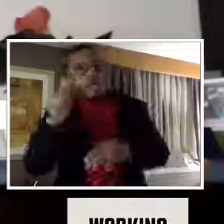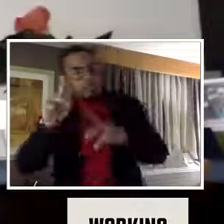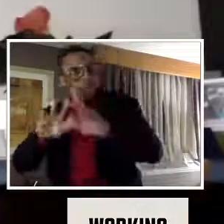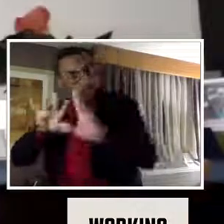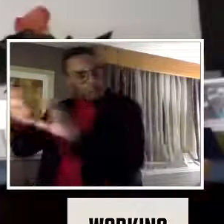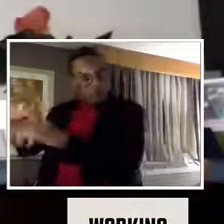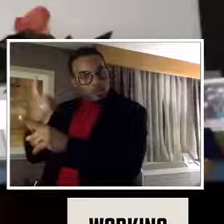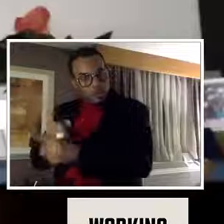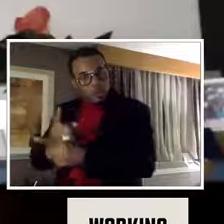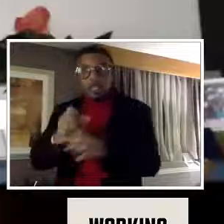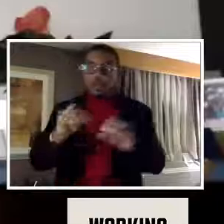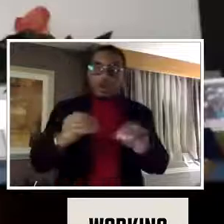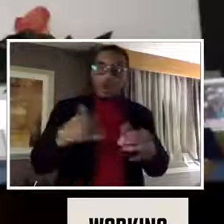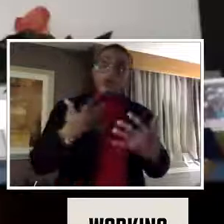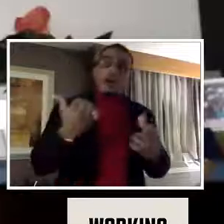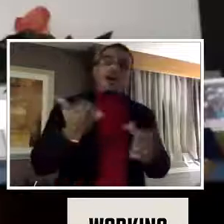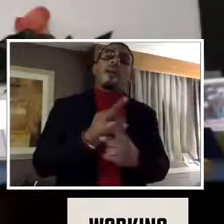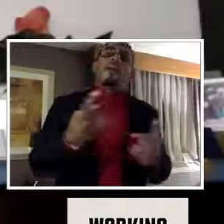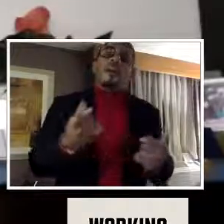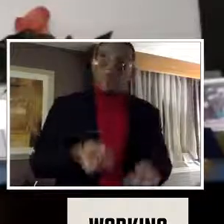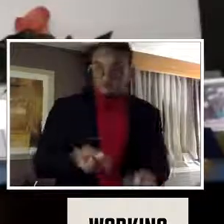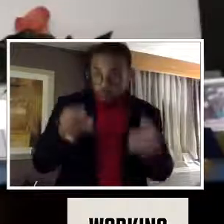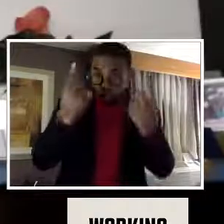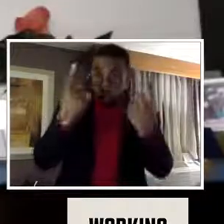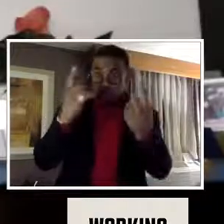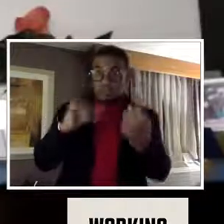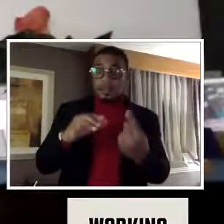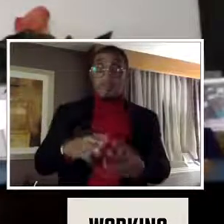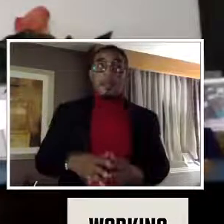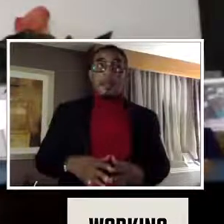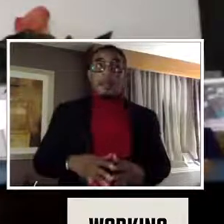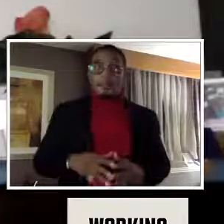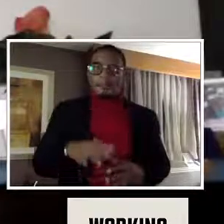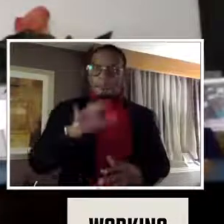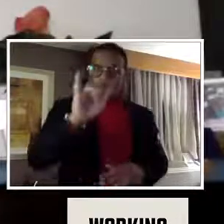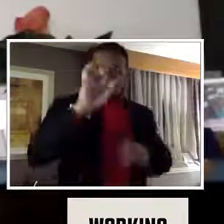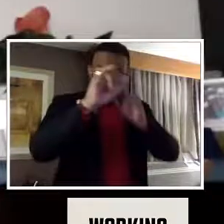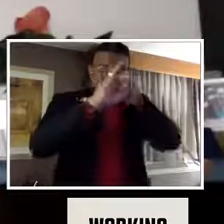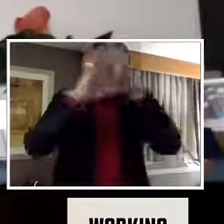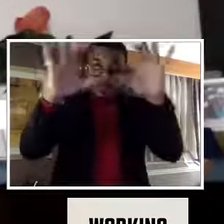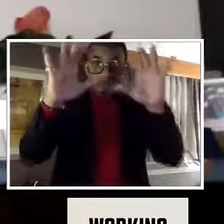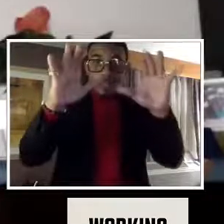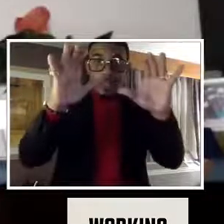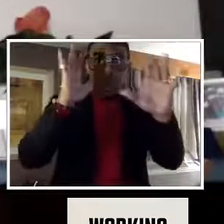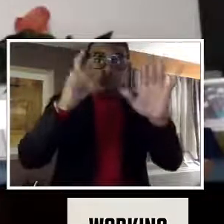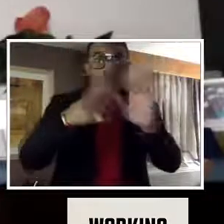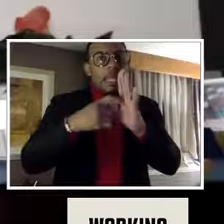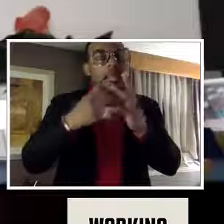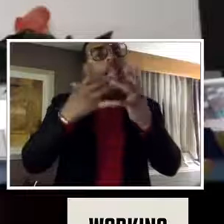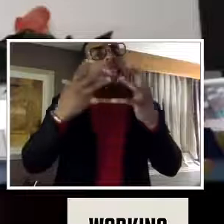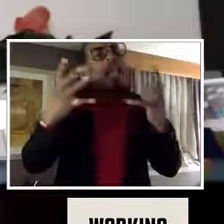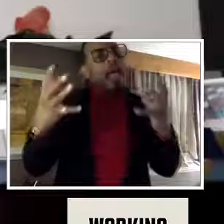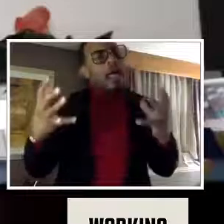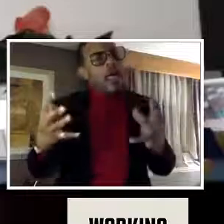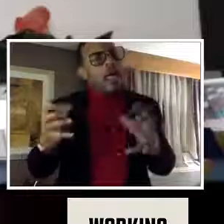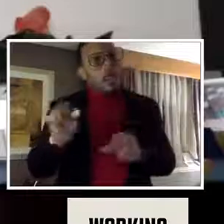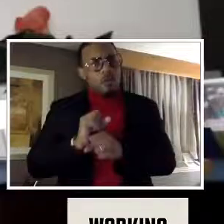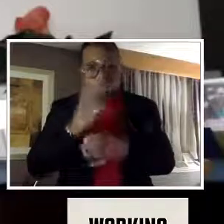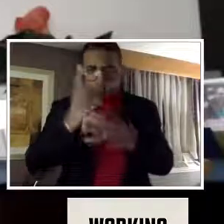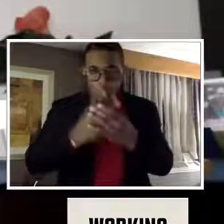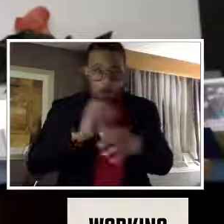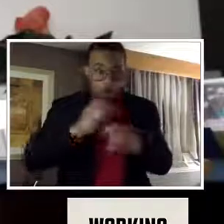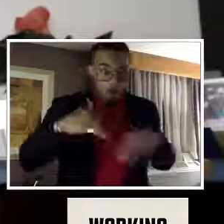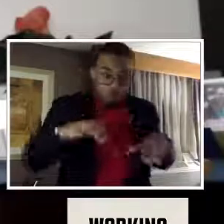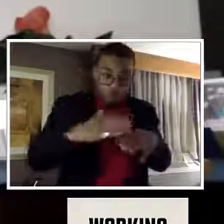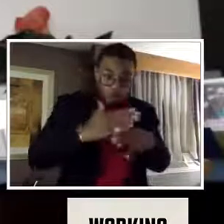folks, right? So I want everybody to understand that vision is going to take a lot of work, both the work that